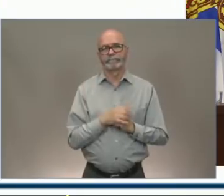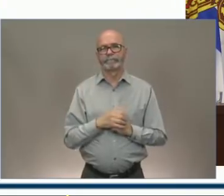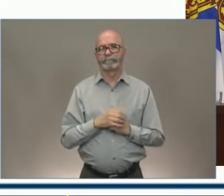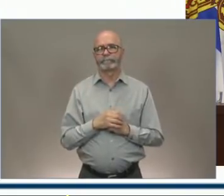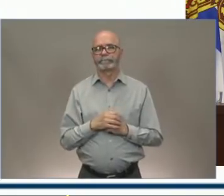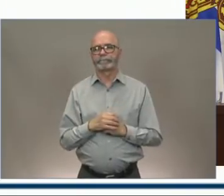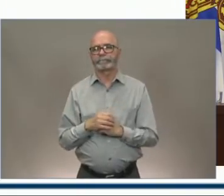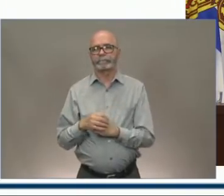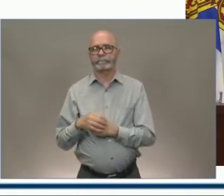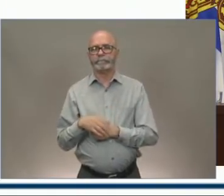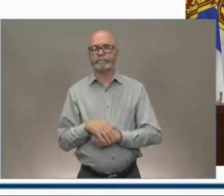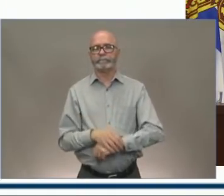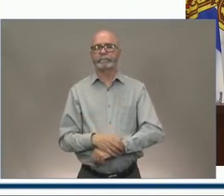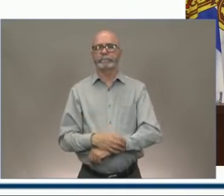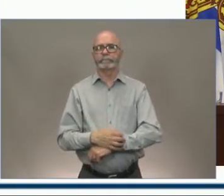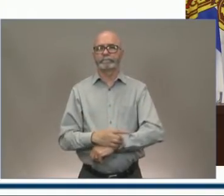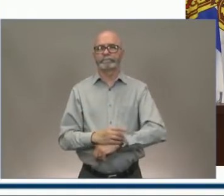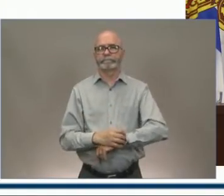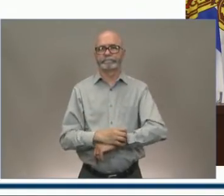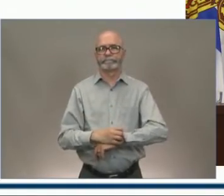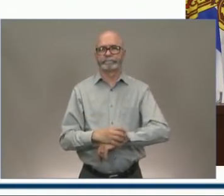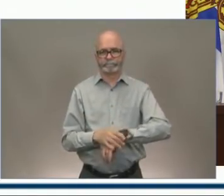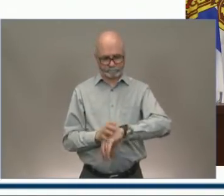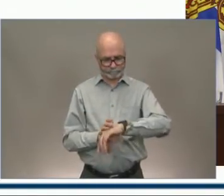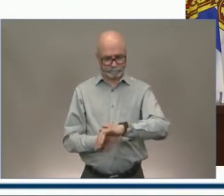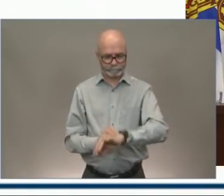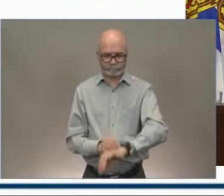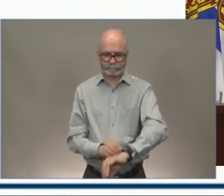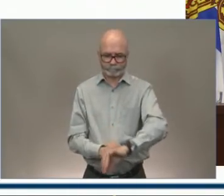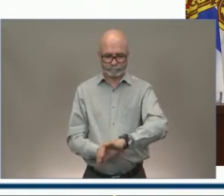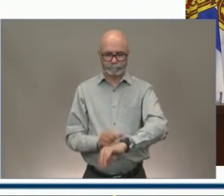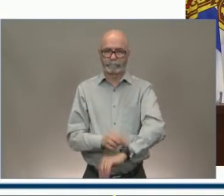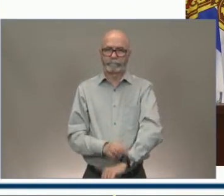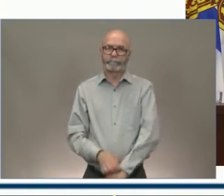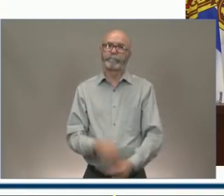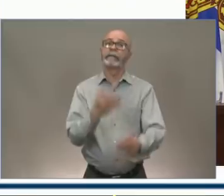Hi, thank you for taking my call. Mr. Premier, this question is for you.